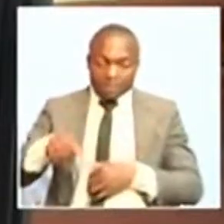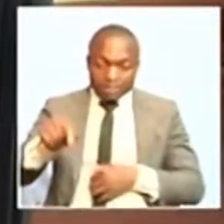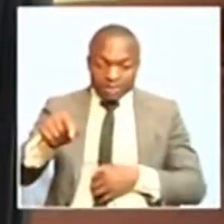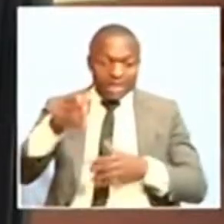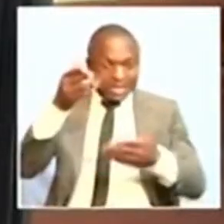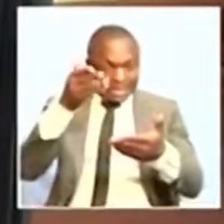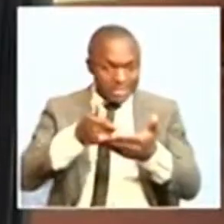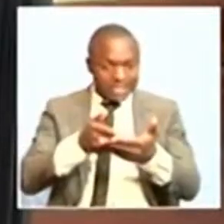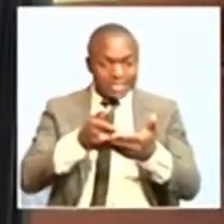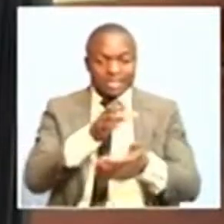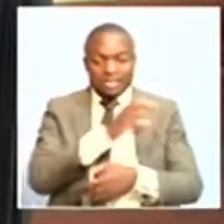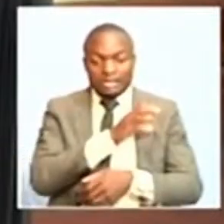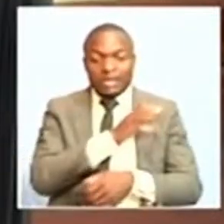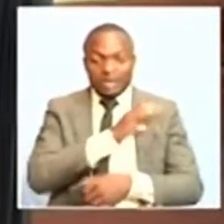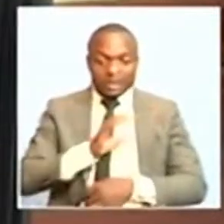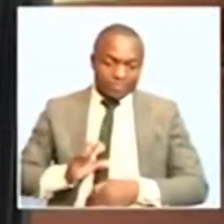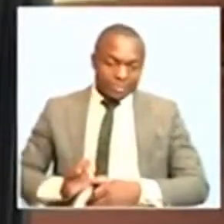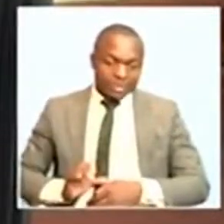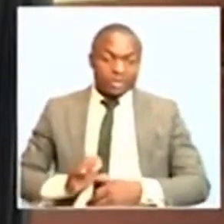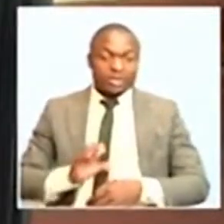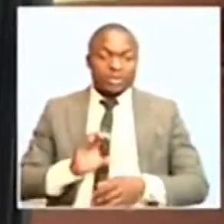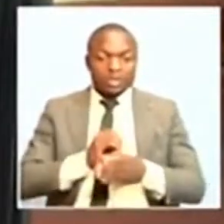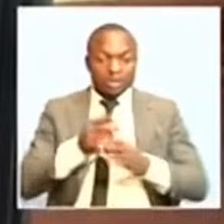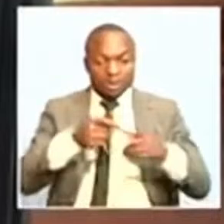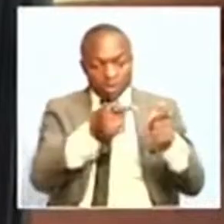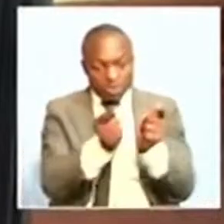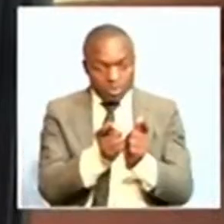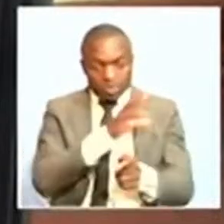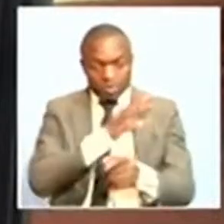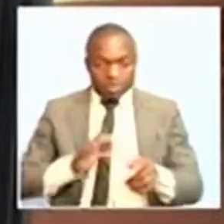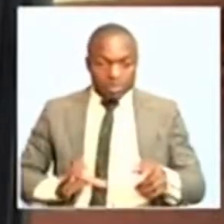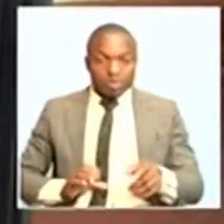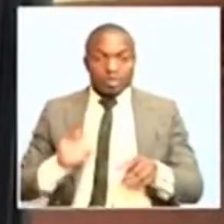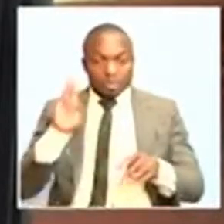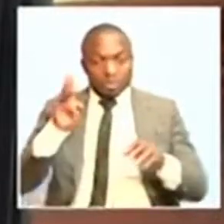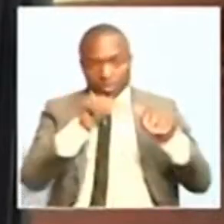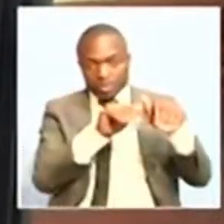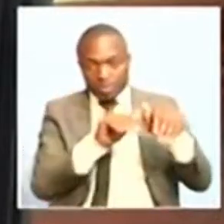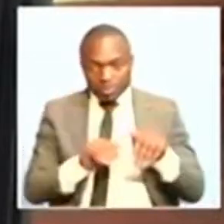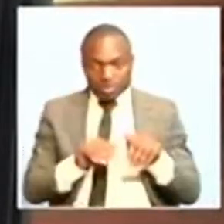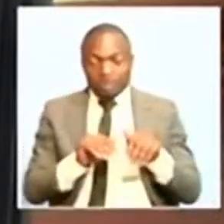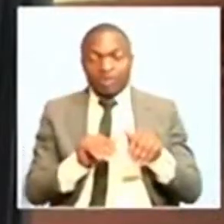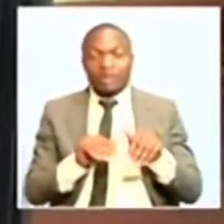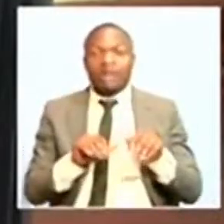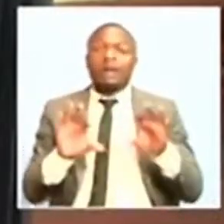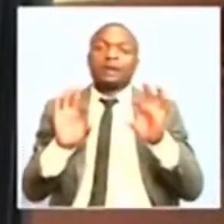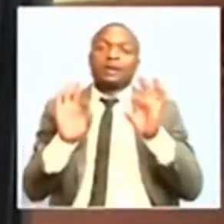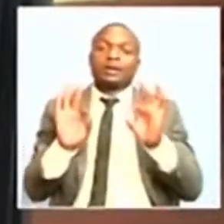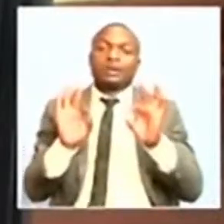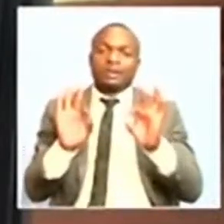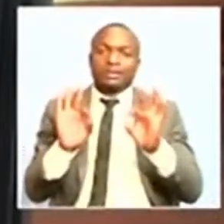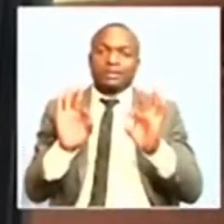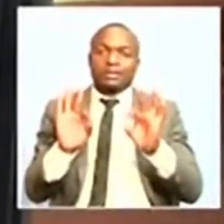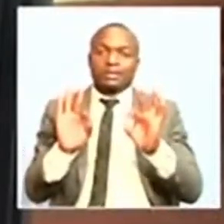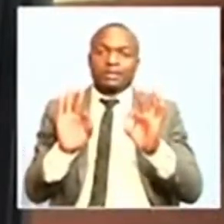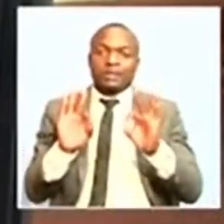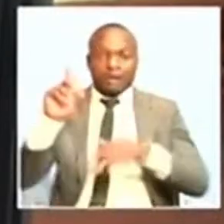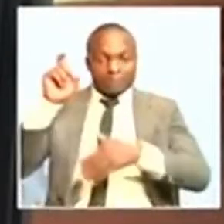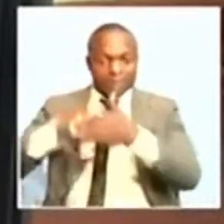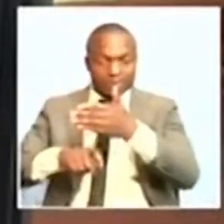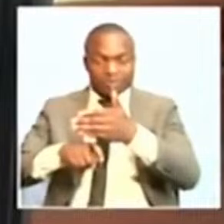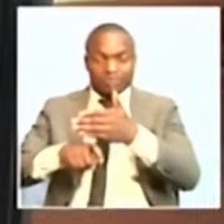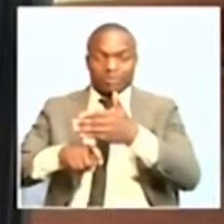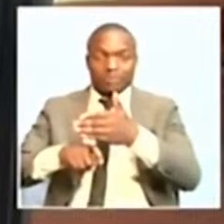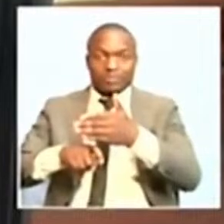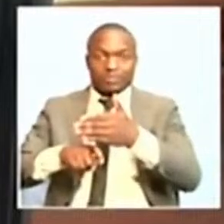these suppliers or group of suppliers be exempted from smart invoicing forever, or it's at a specific point in